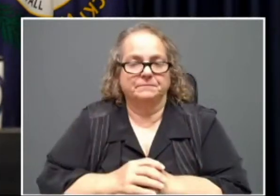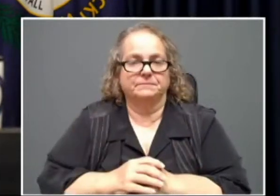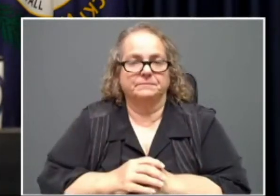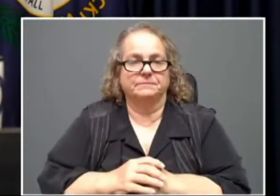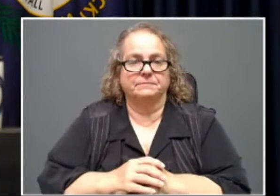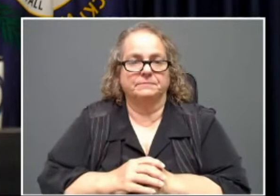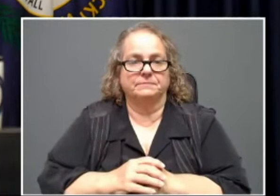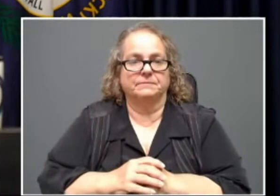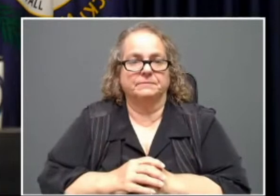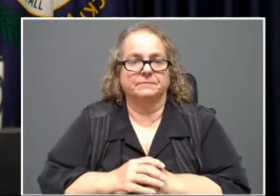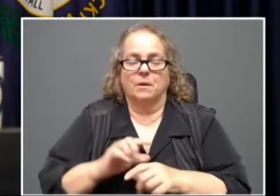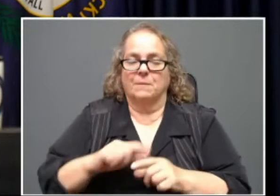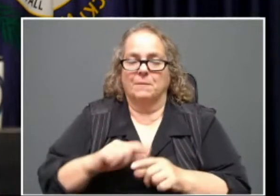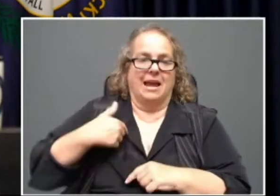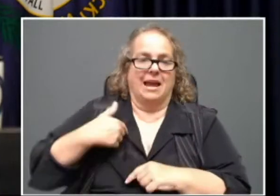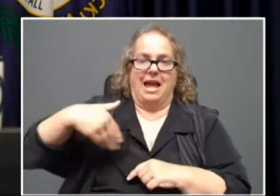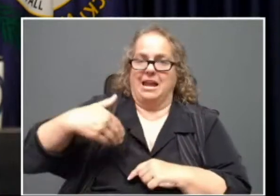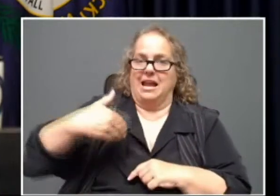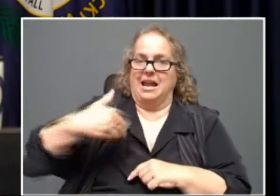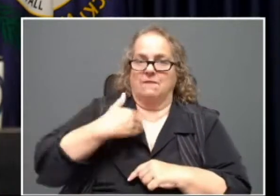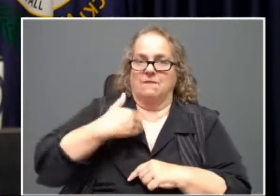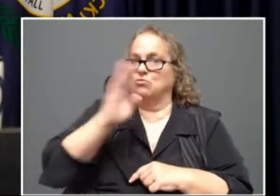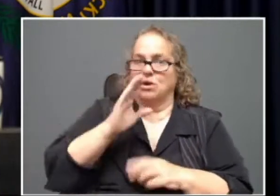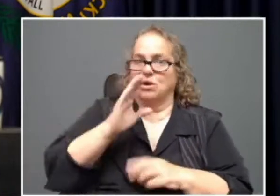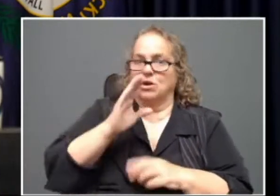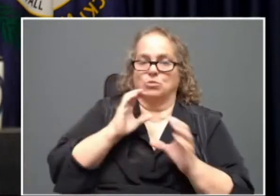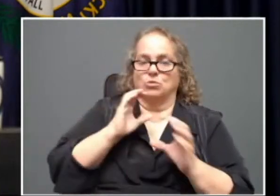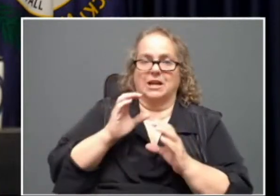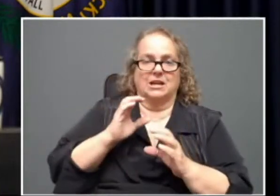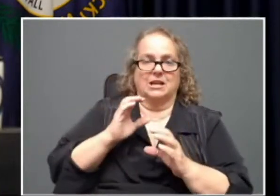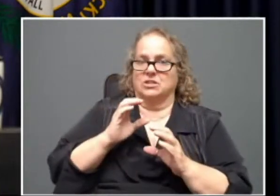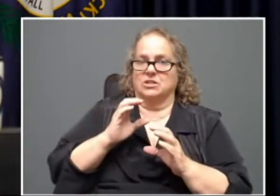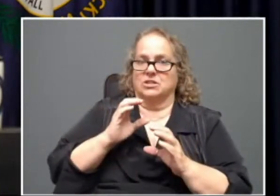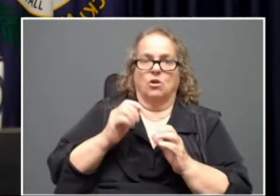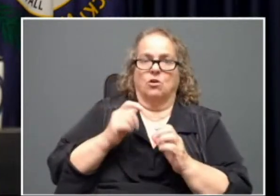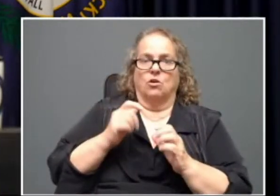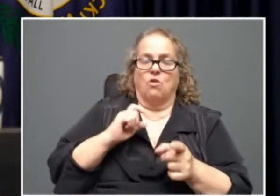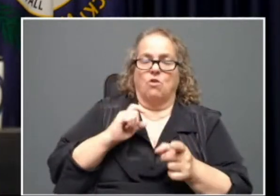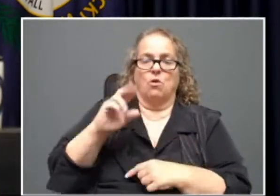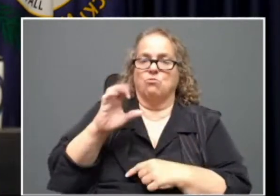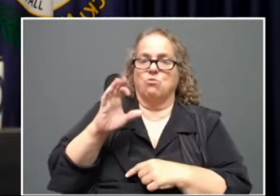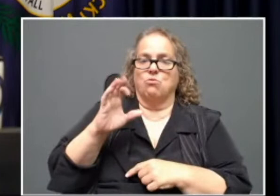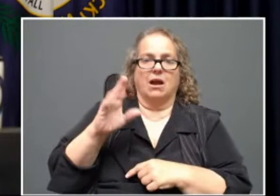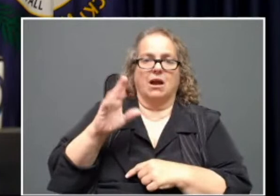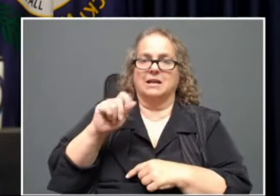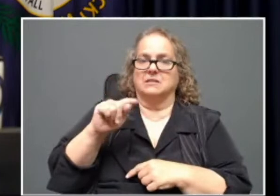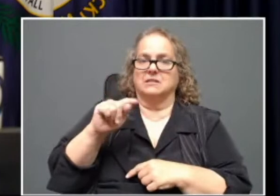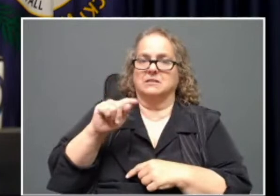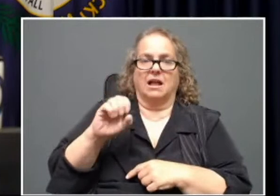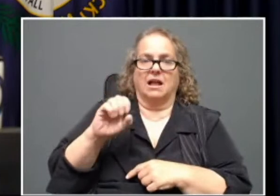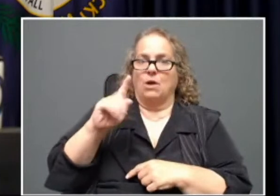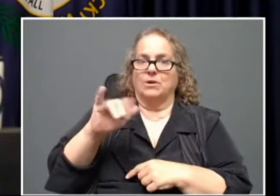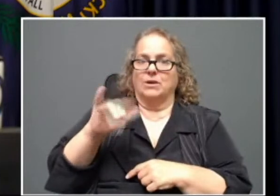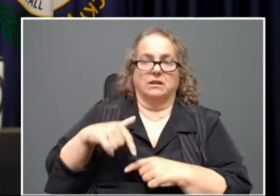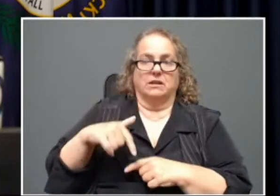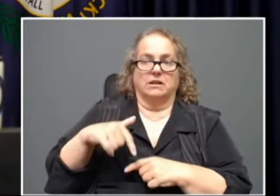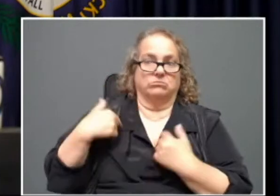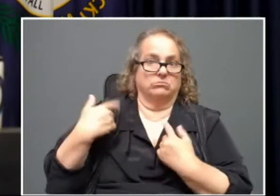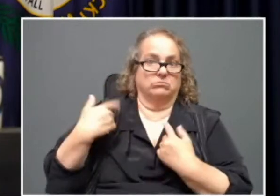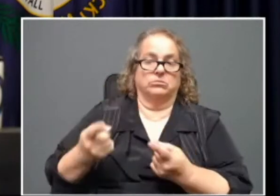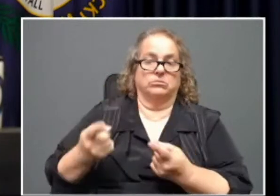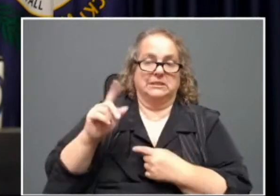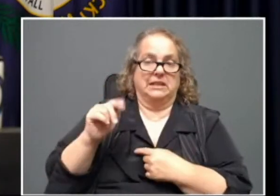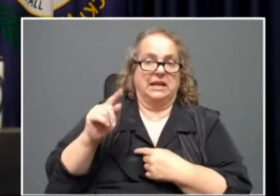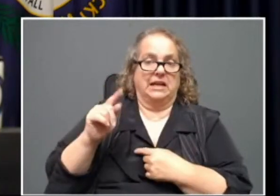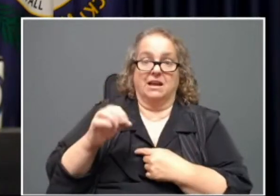But I haven't had a direct communication, at least personally, from Rockcastle County to date. We're happy if there are specific things